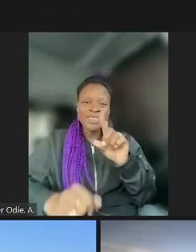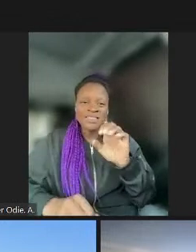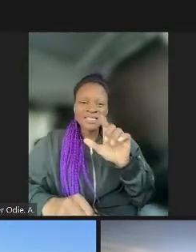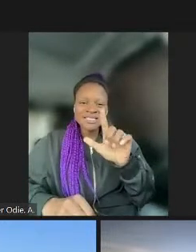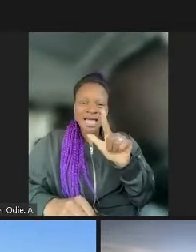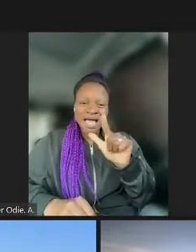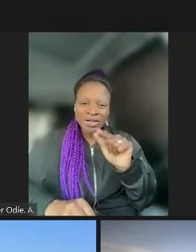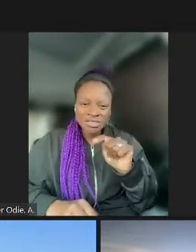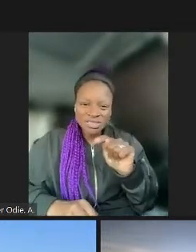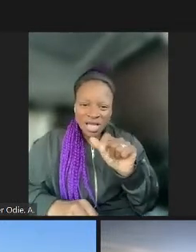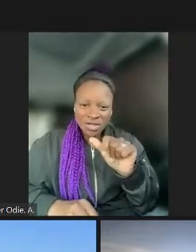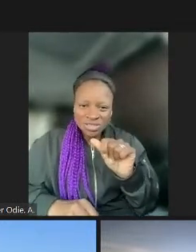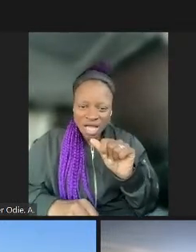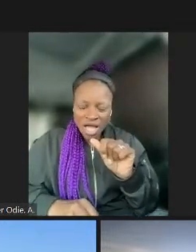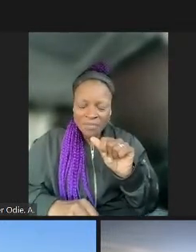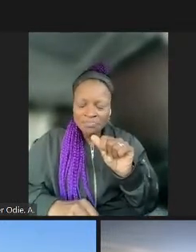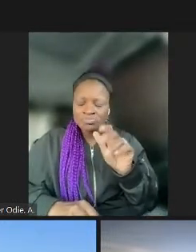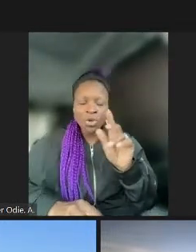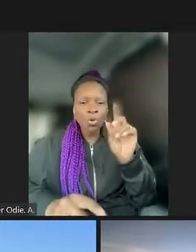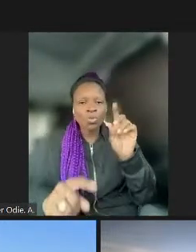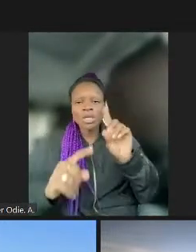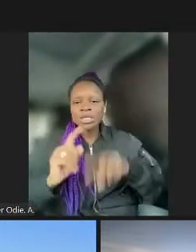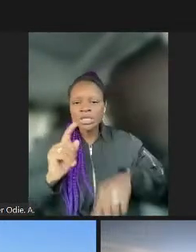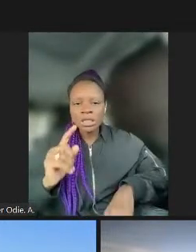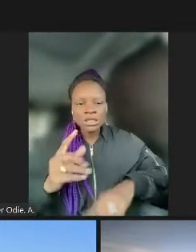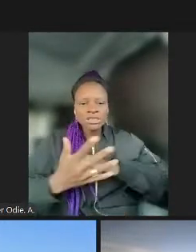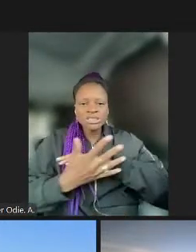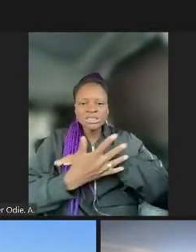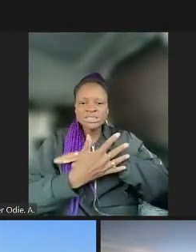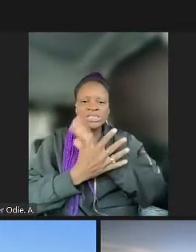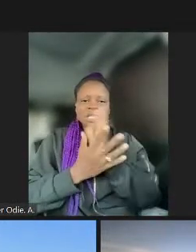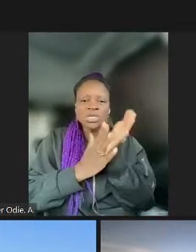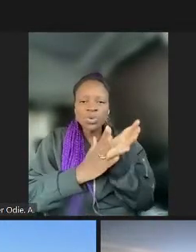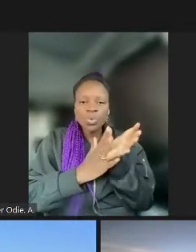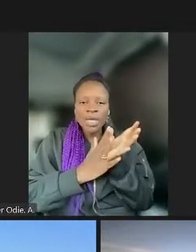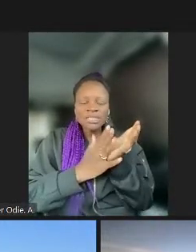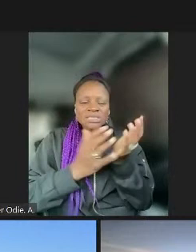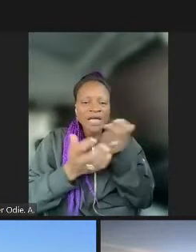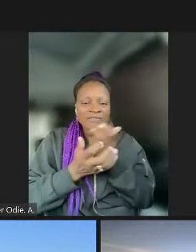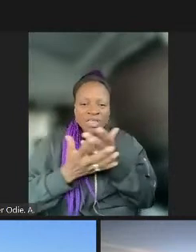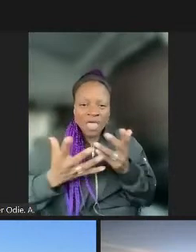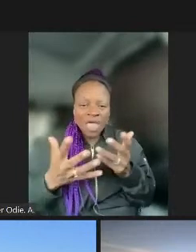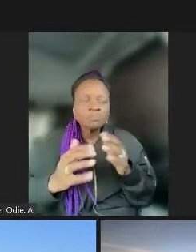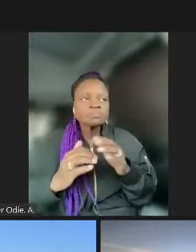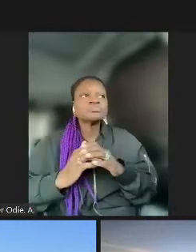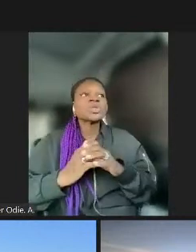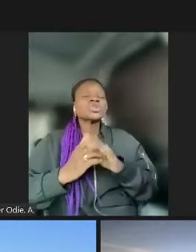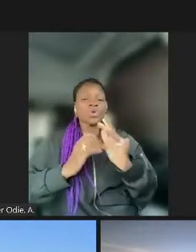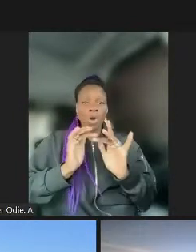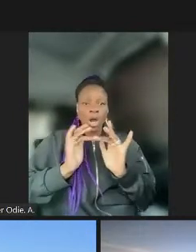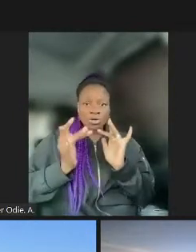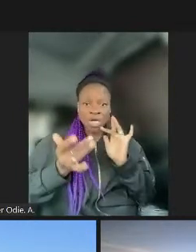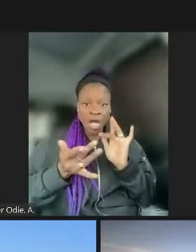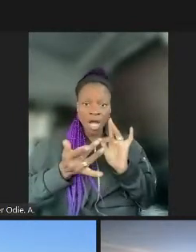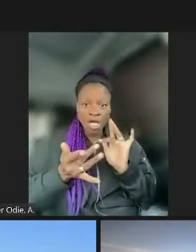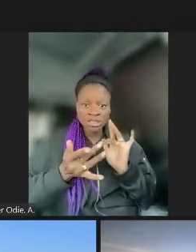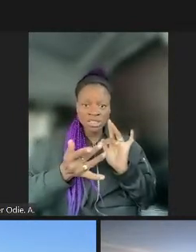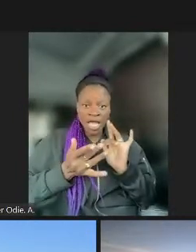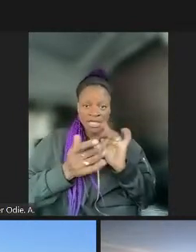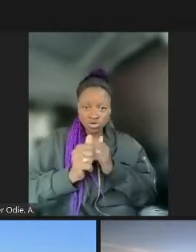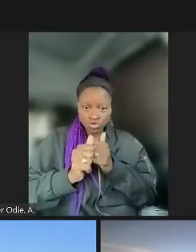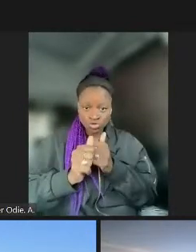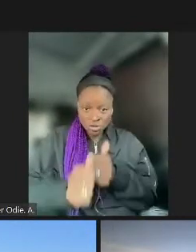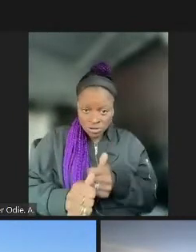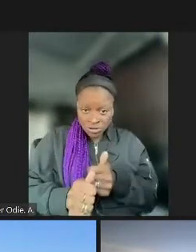capacity to sequence all of the specimens. And so our contact tracing team would prioritize the specimens for the lab